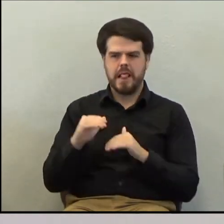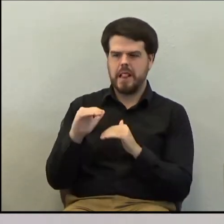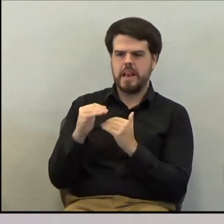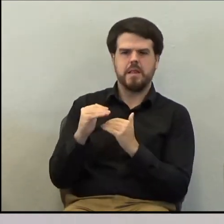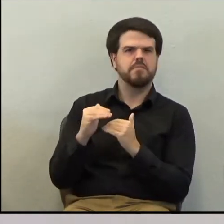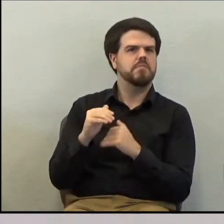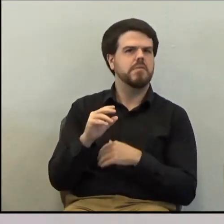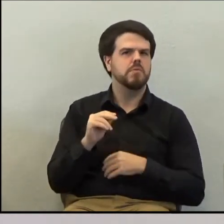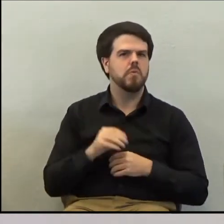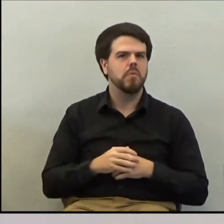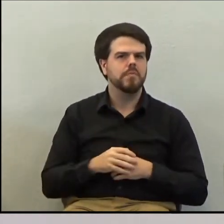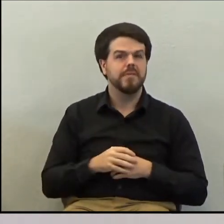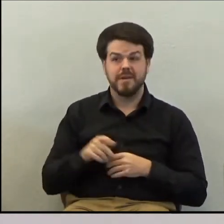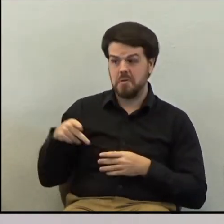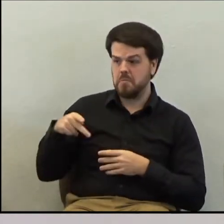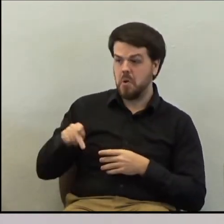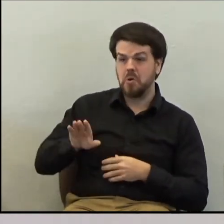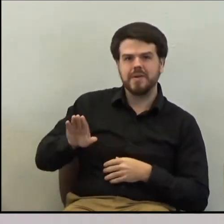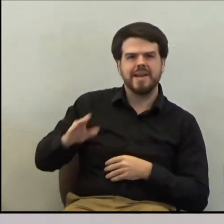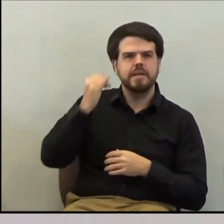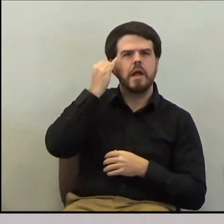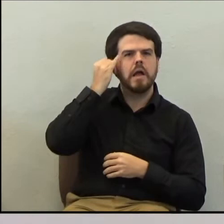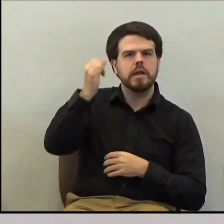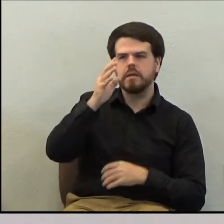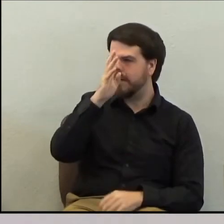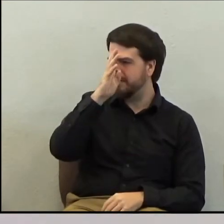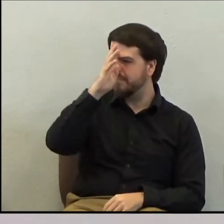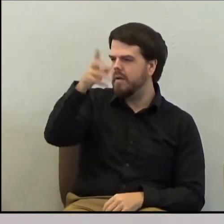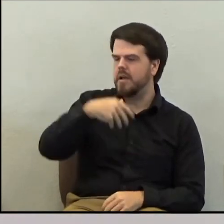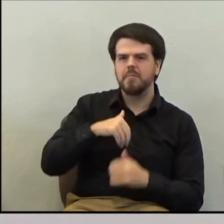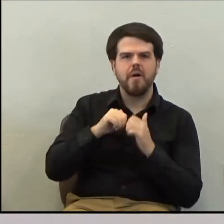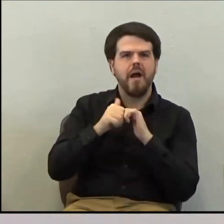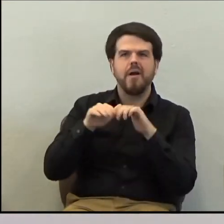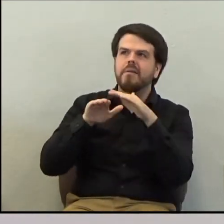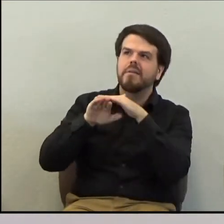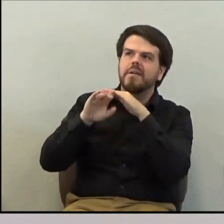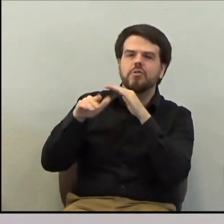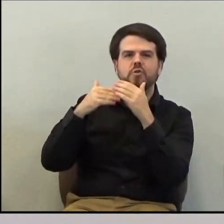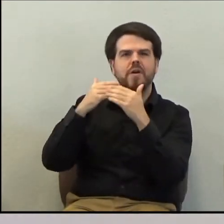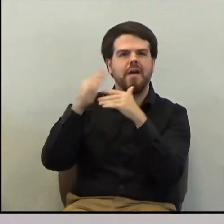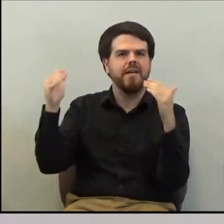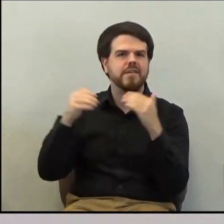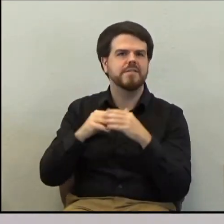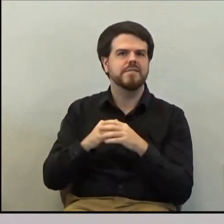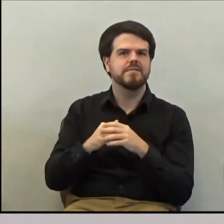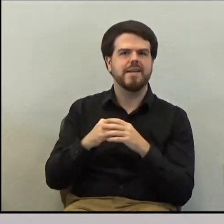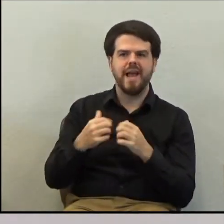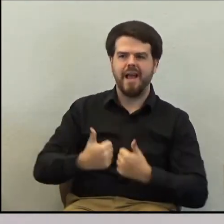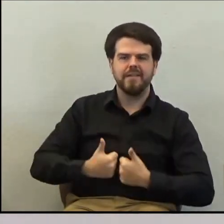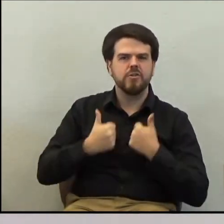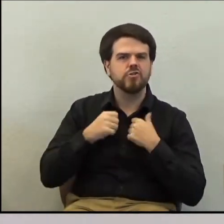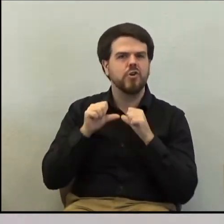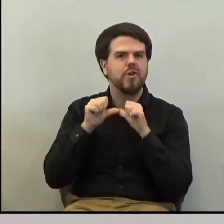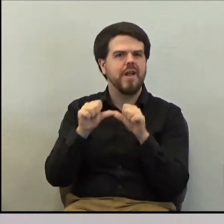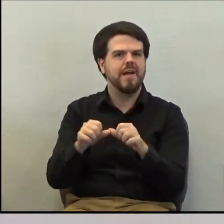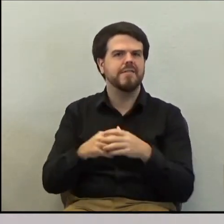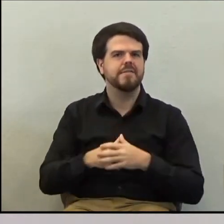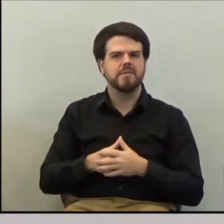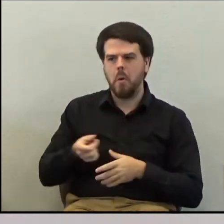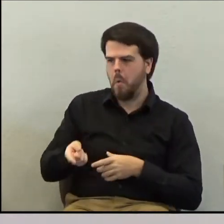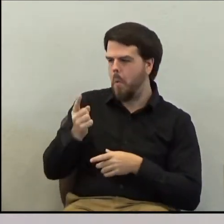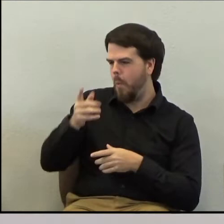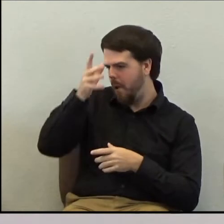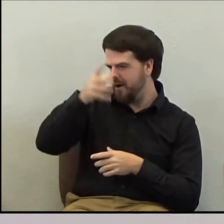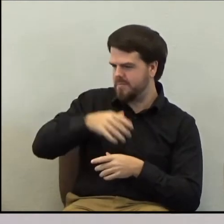and about eternal life and how to live in this world and how to get to heaven, just from the thoughts of a